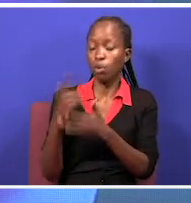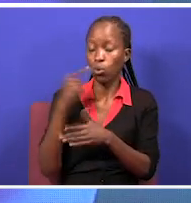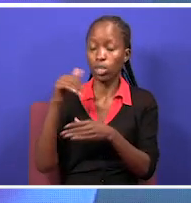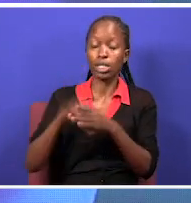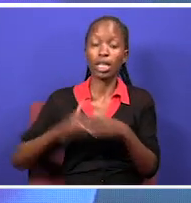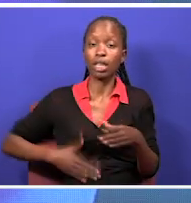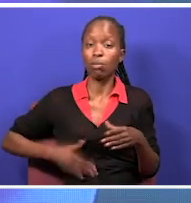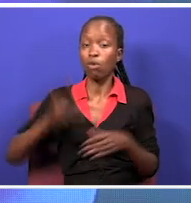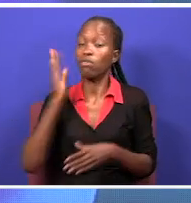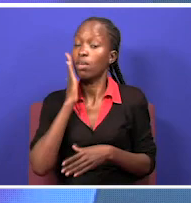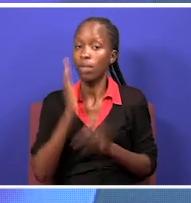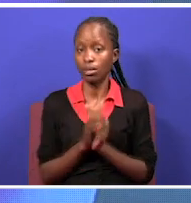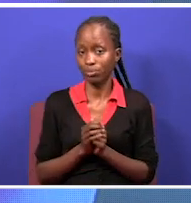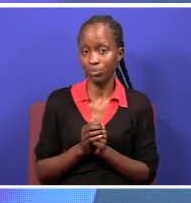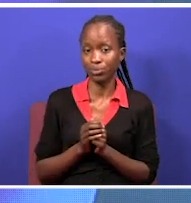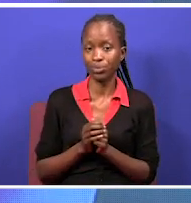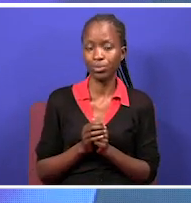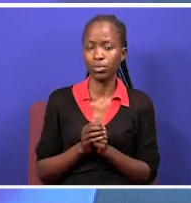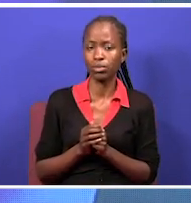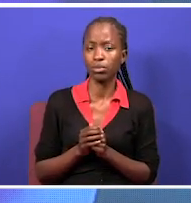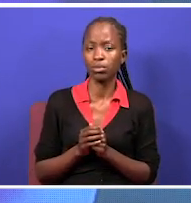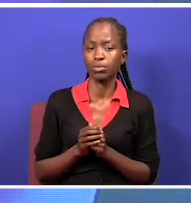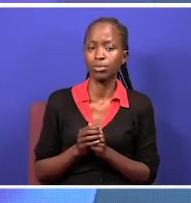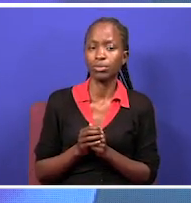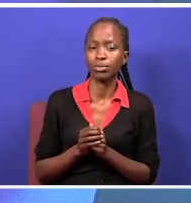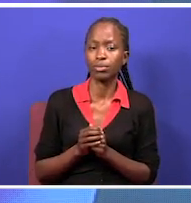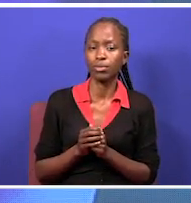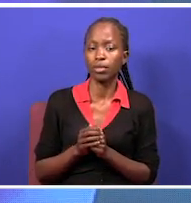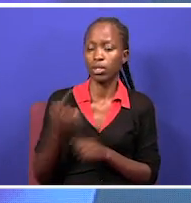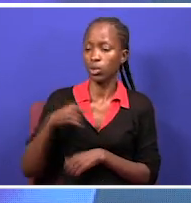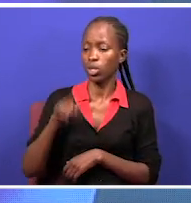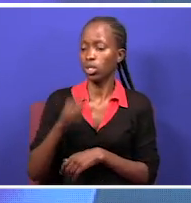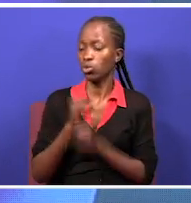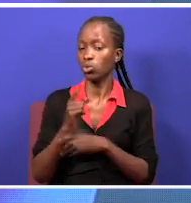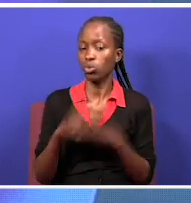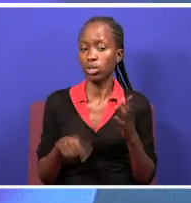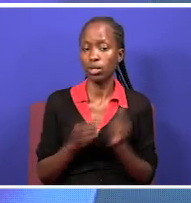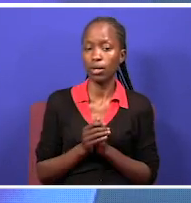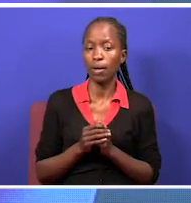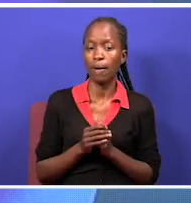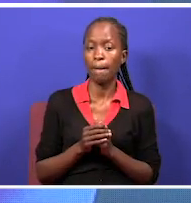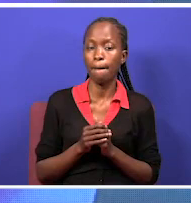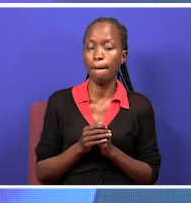womb. What then should we do?